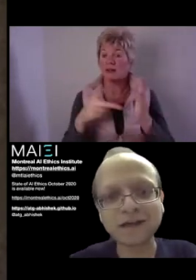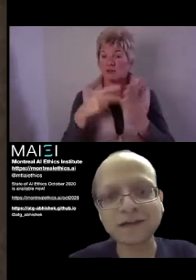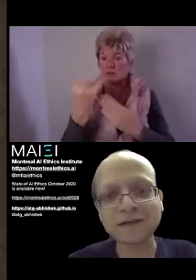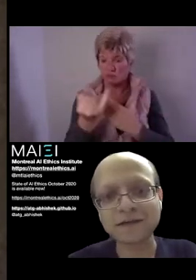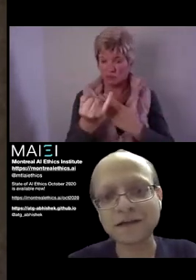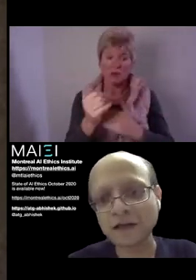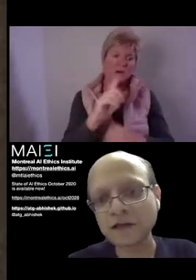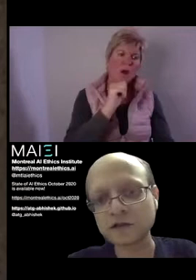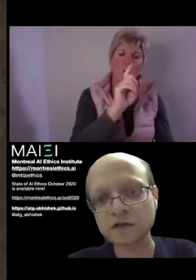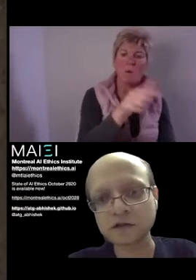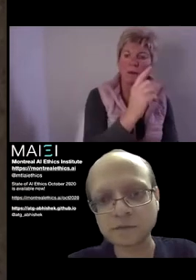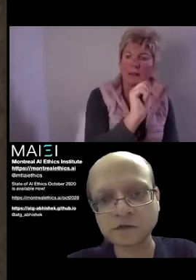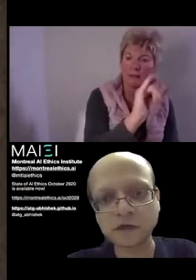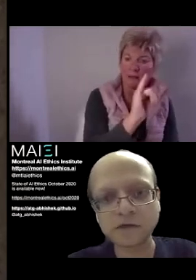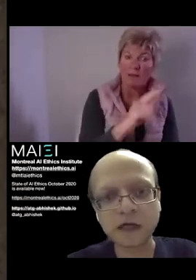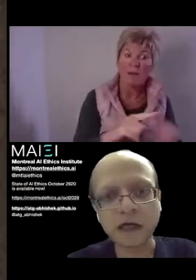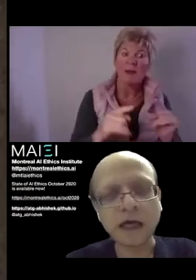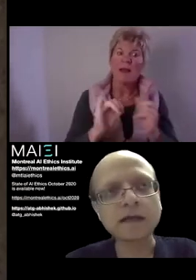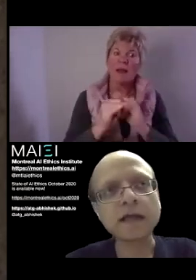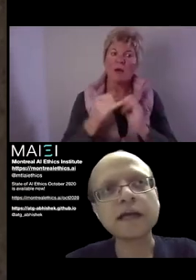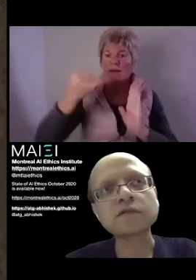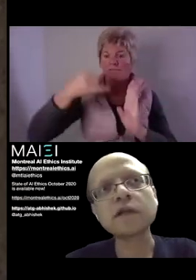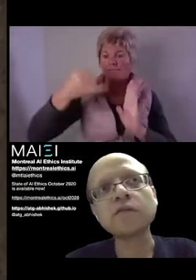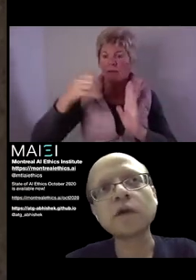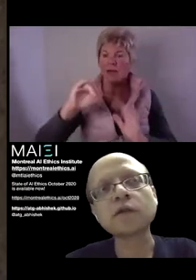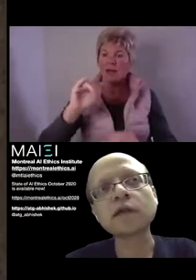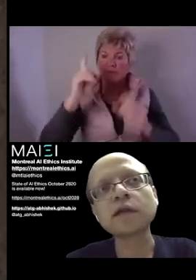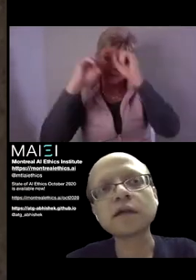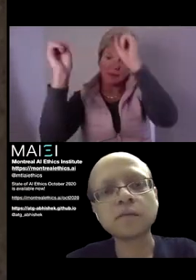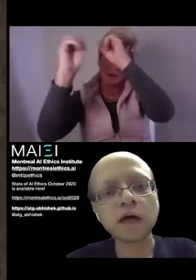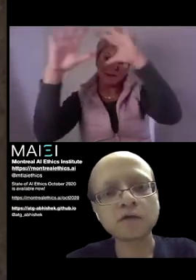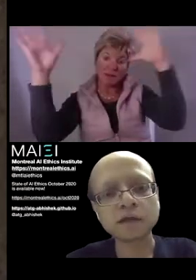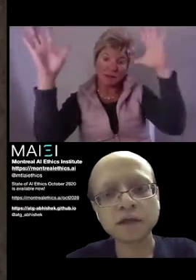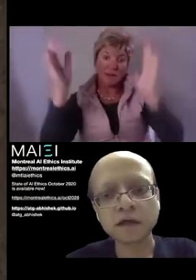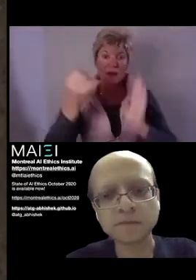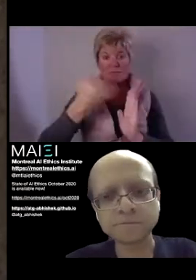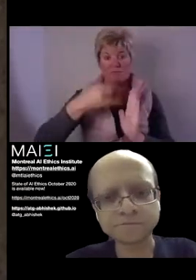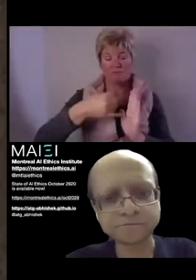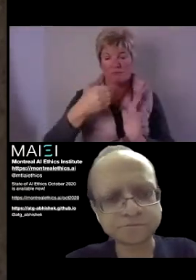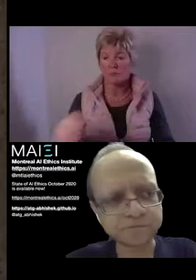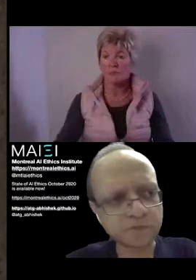AI, is the ideation and conception phase. And that's really when we're thinking about